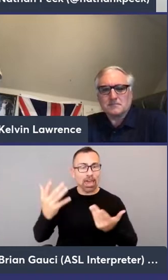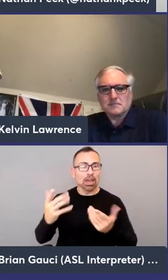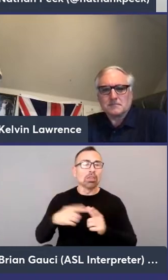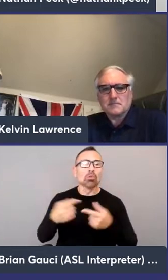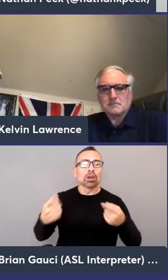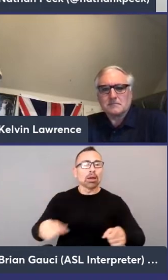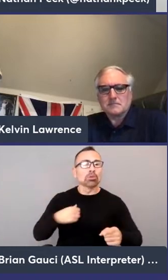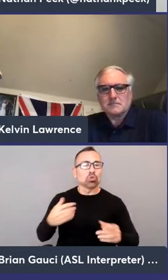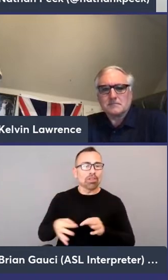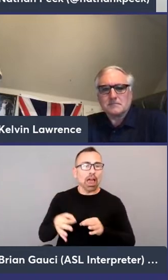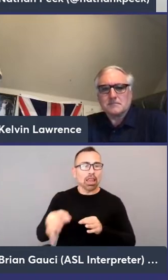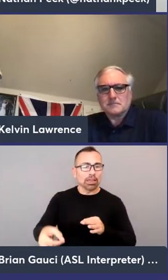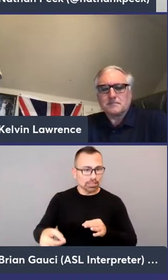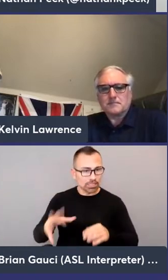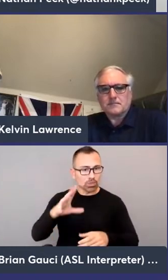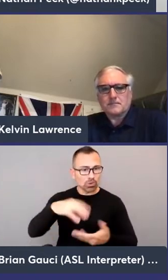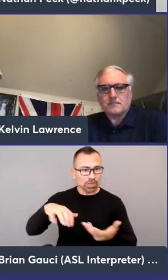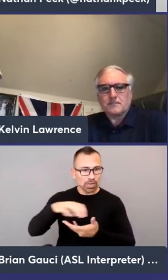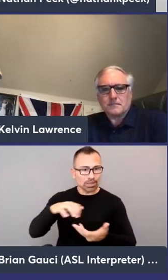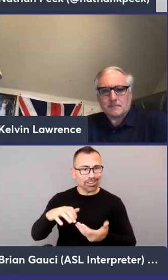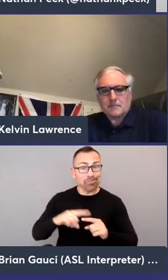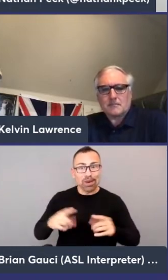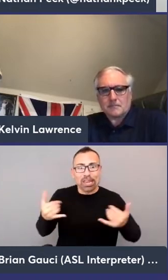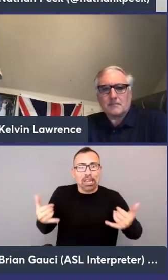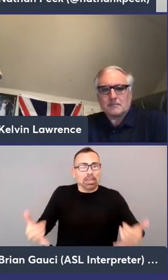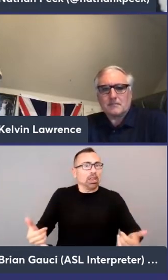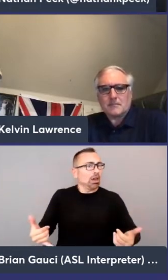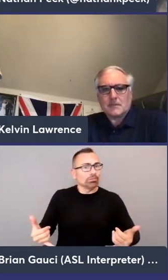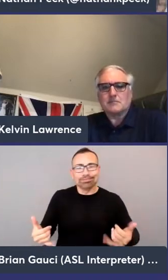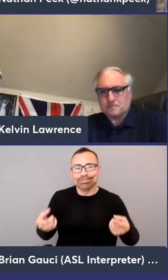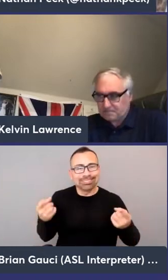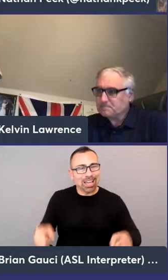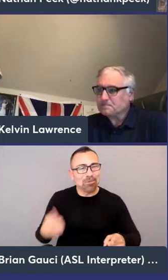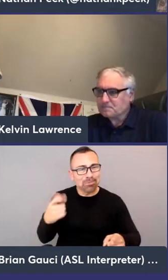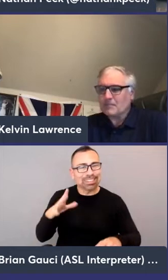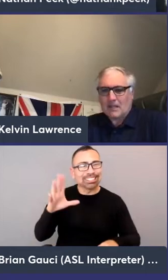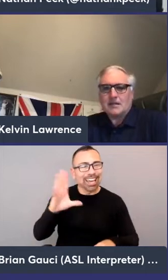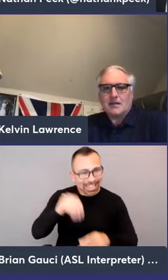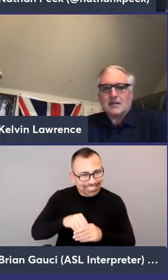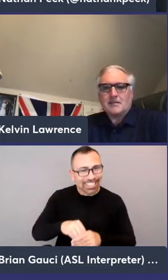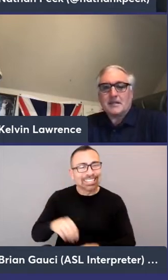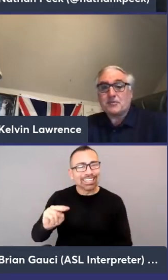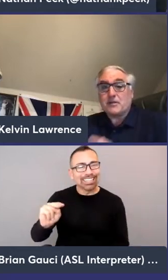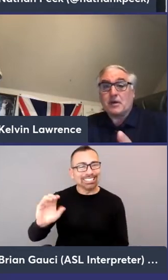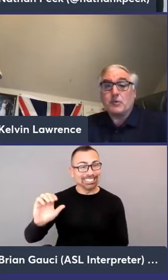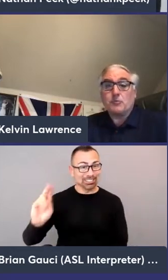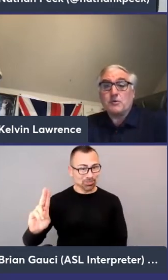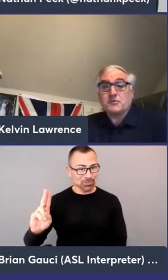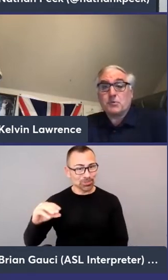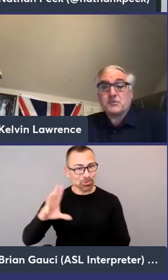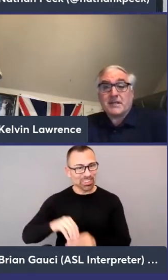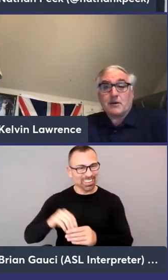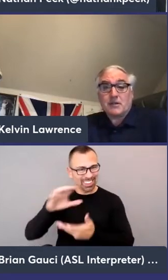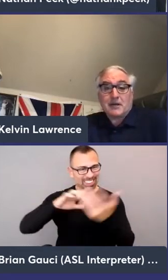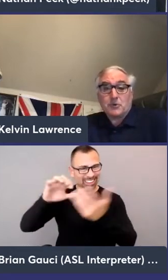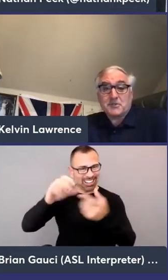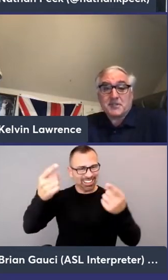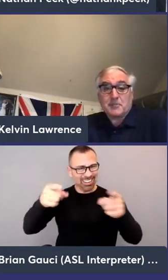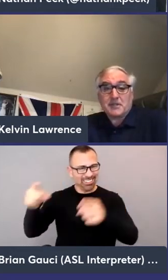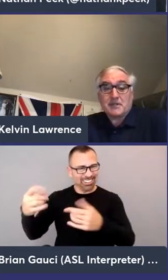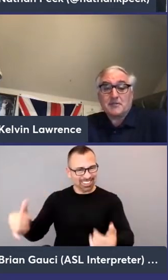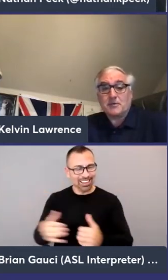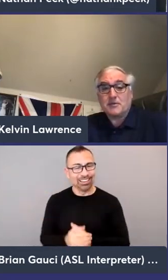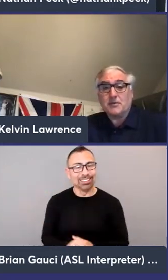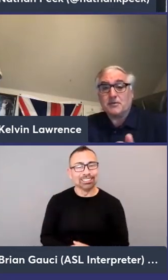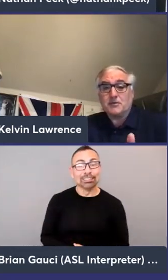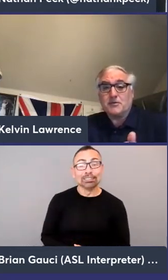server side inside of those NCUs that we talked about earlier. That's right, and we'll check out CloudWatch in a